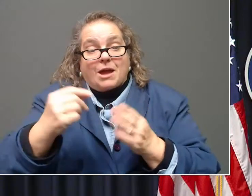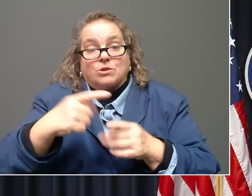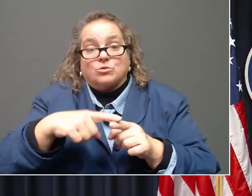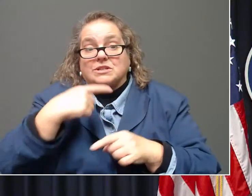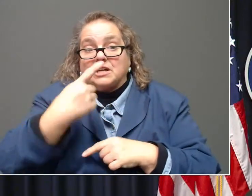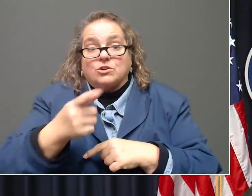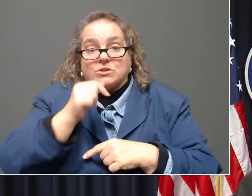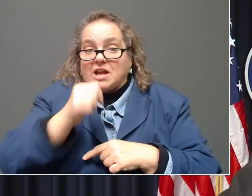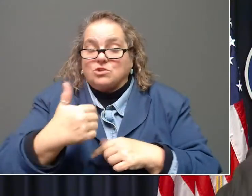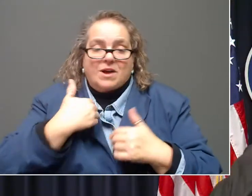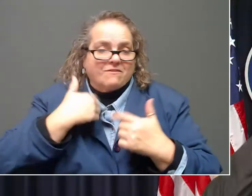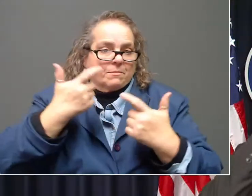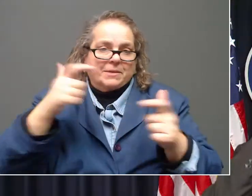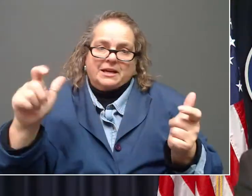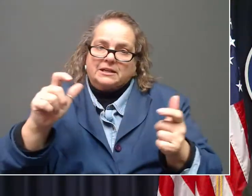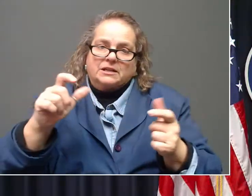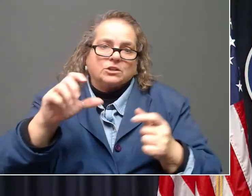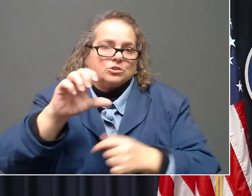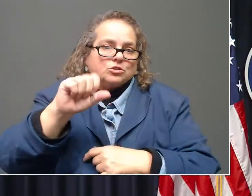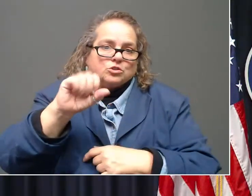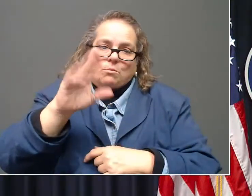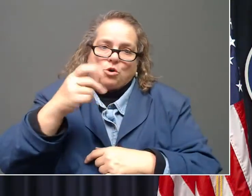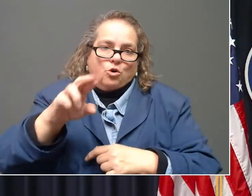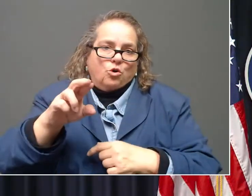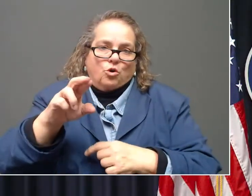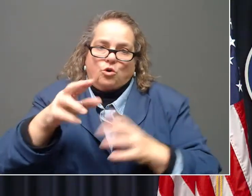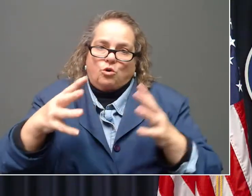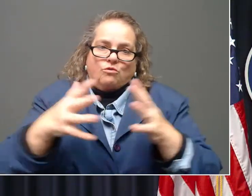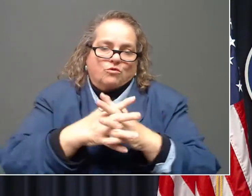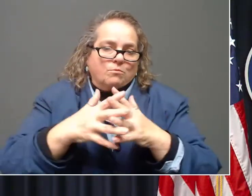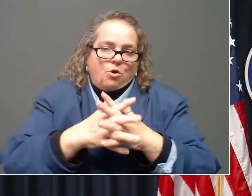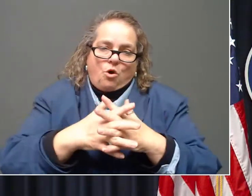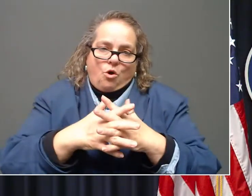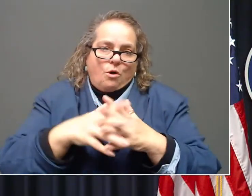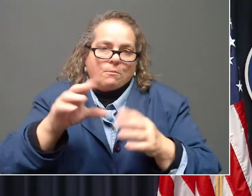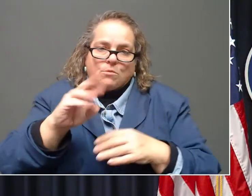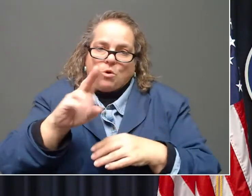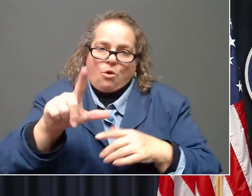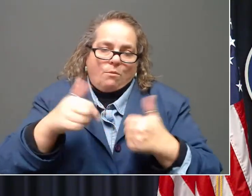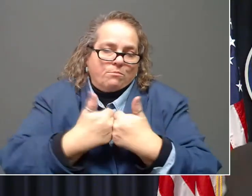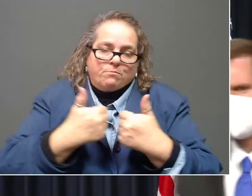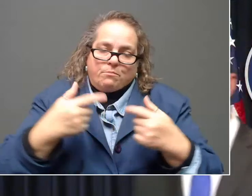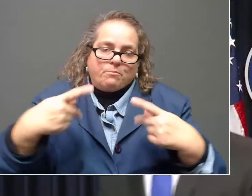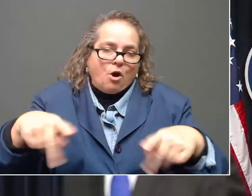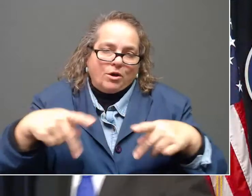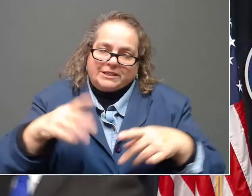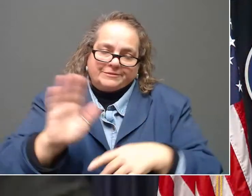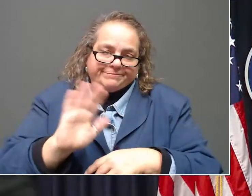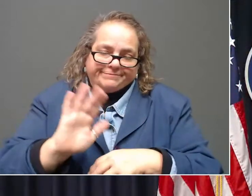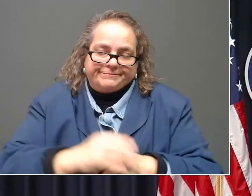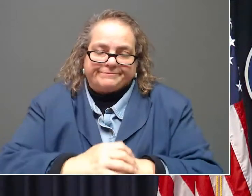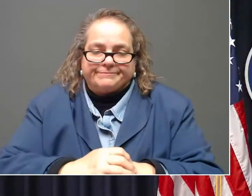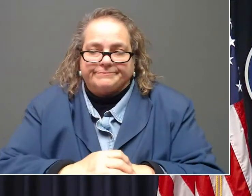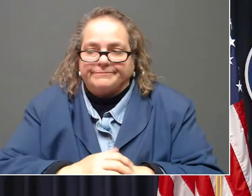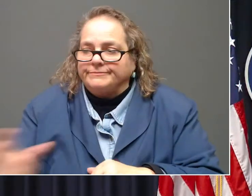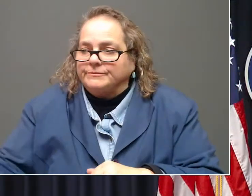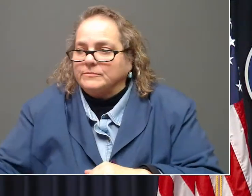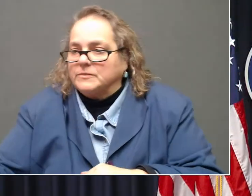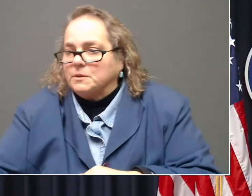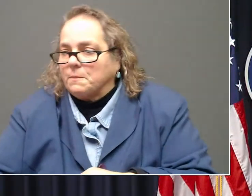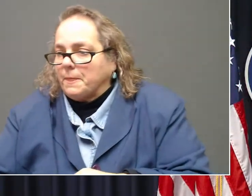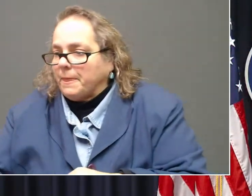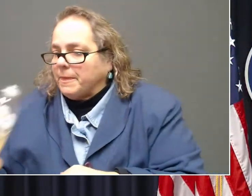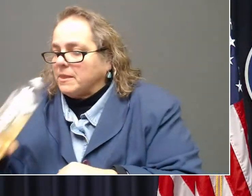of how many Kentuckians are being vaccinated and through what programs and how the efficiency of those programs